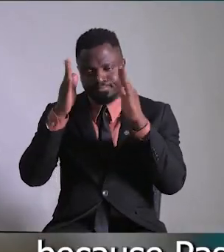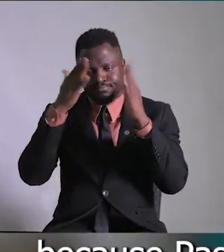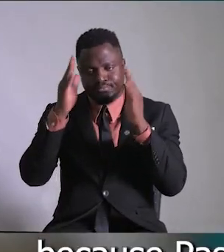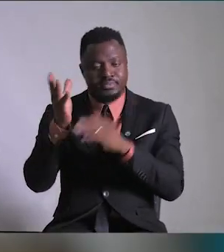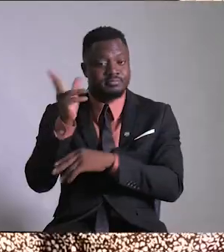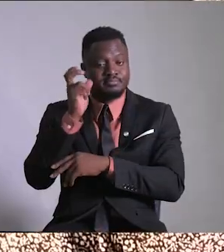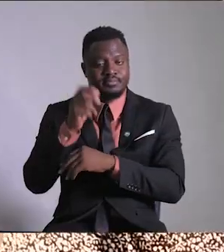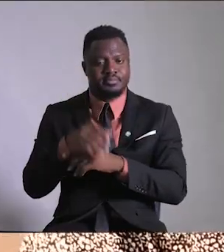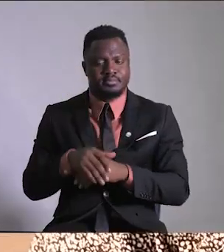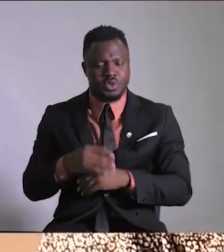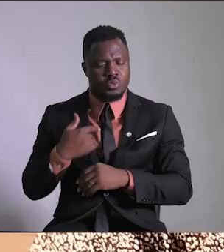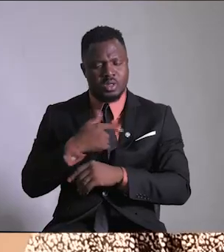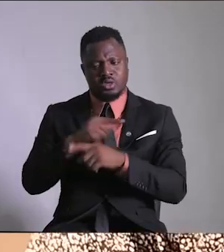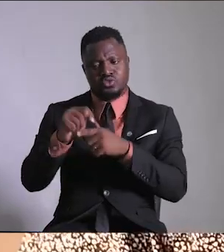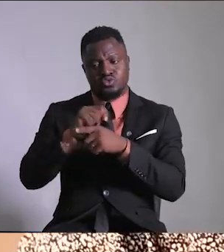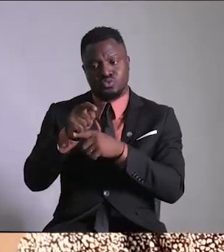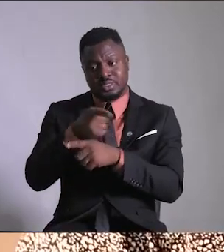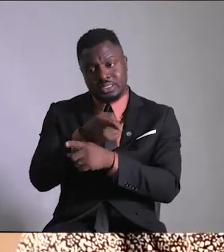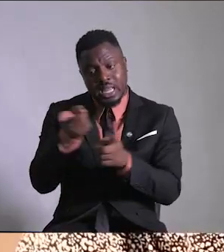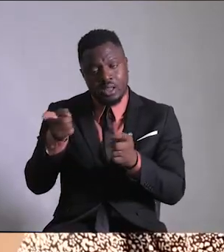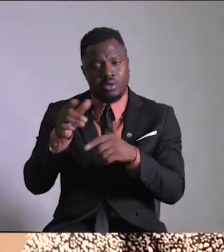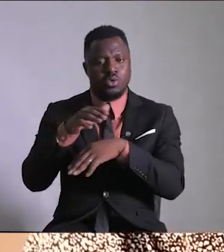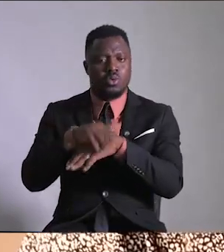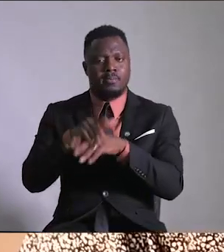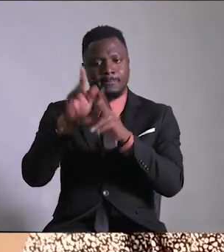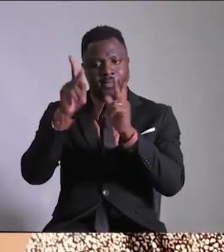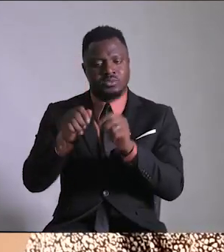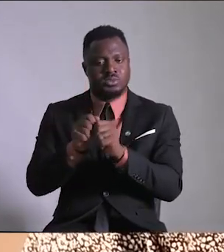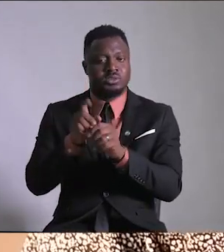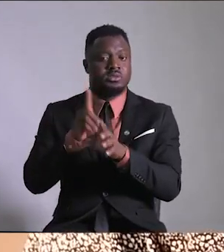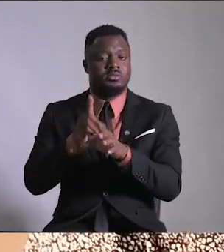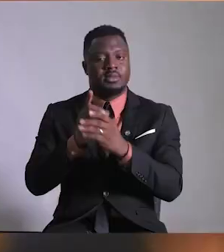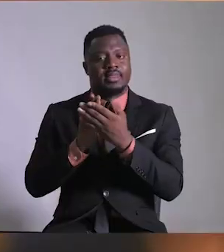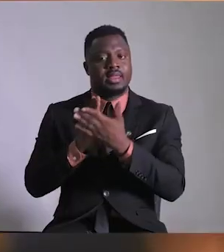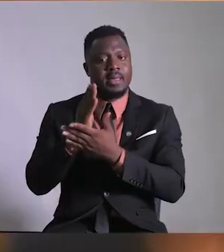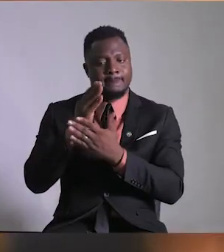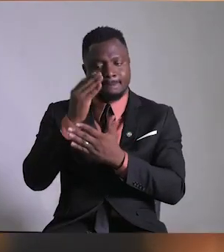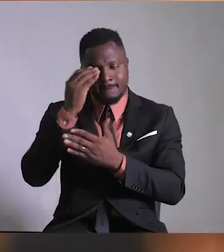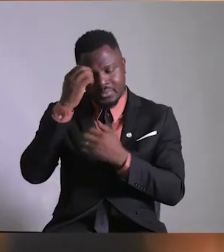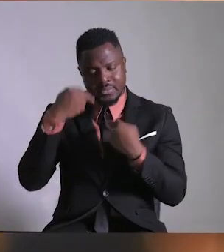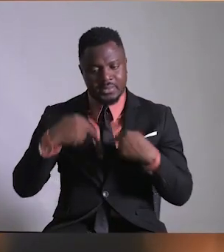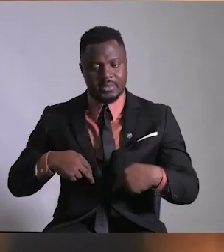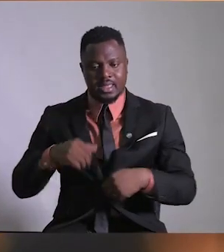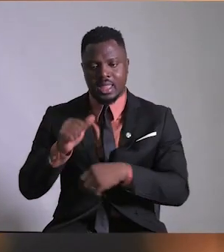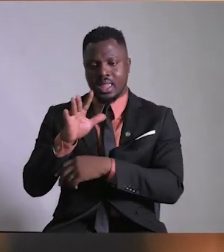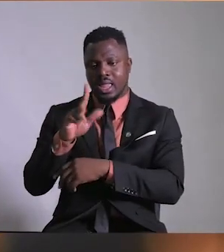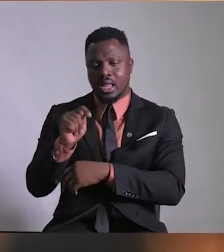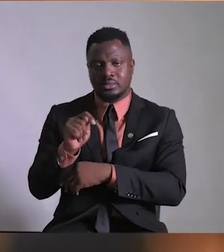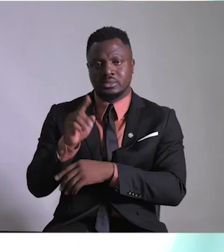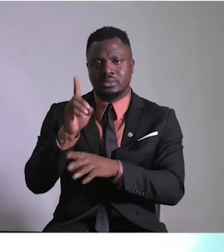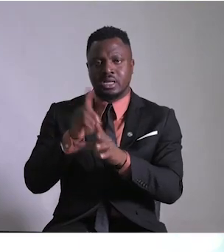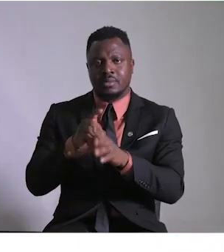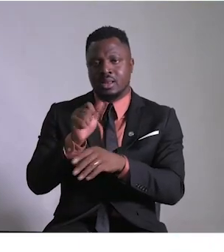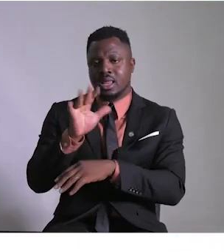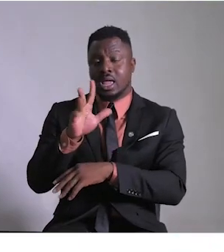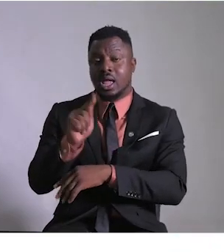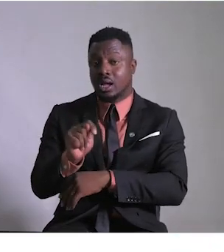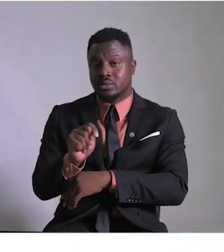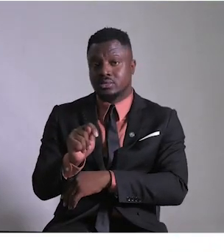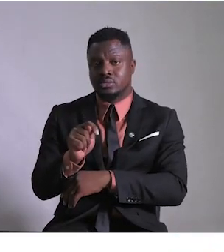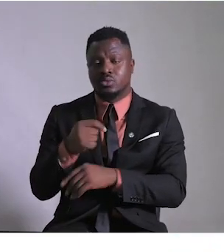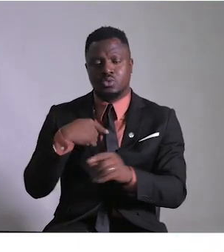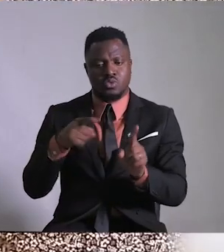will hear. We train them on the Persons with Disability Rights, the Mental Health Act and the Disability